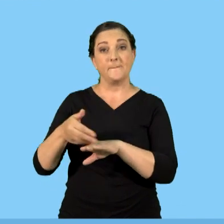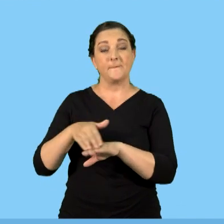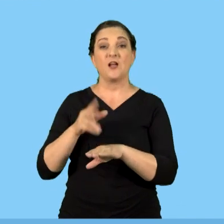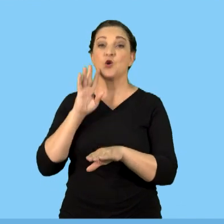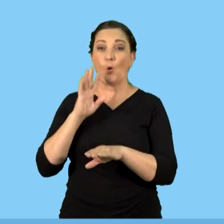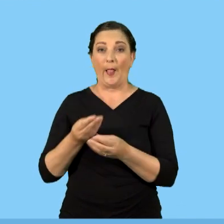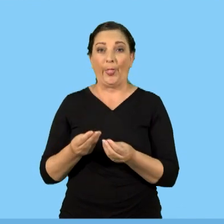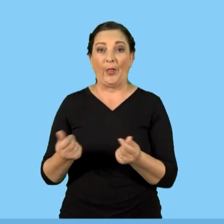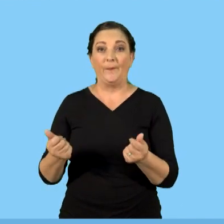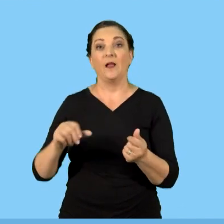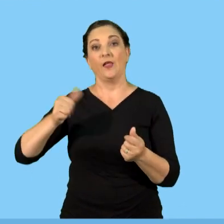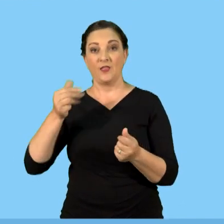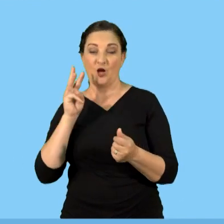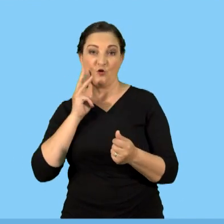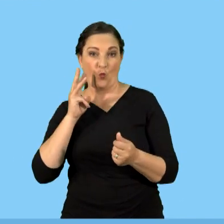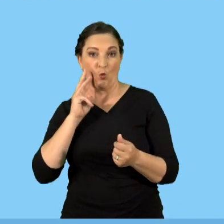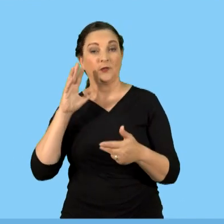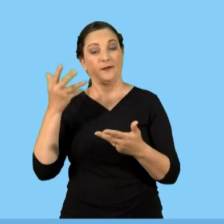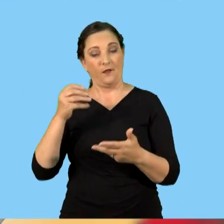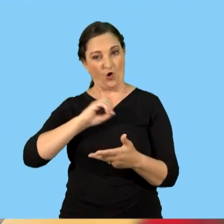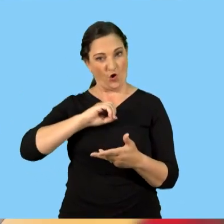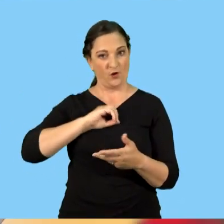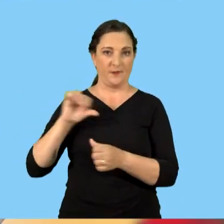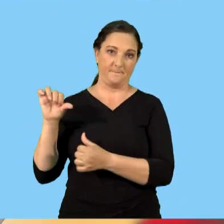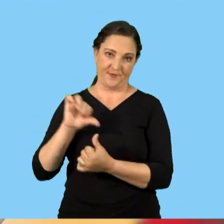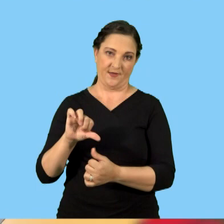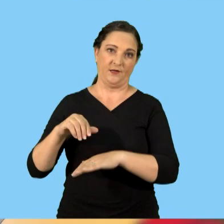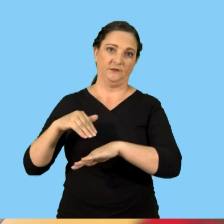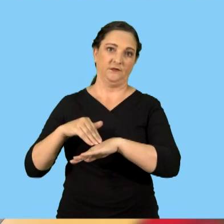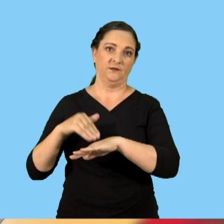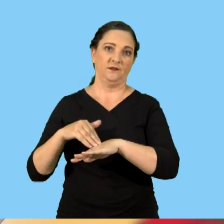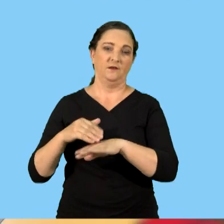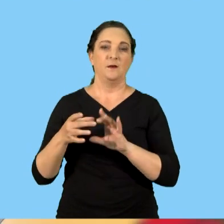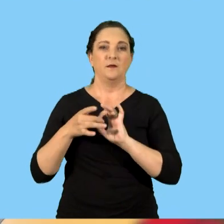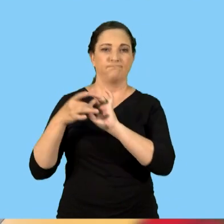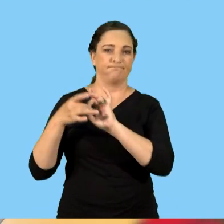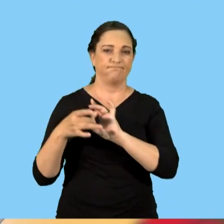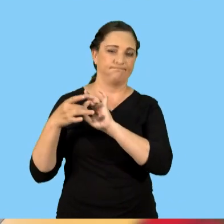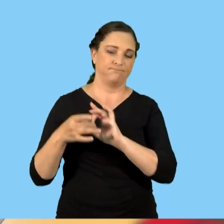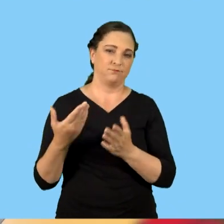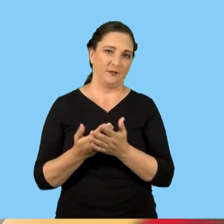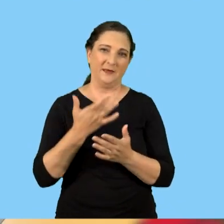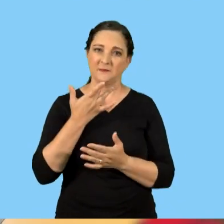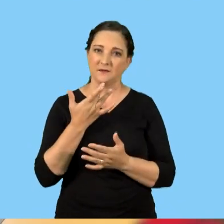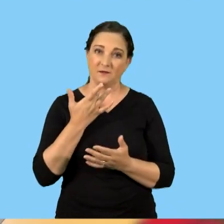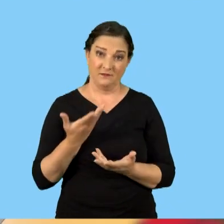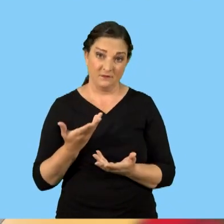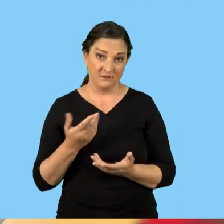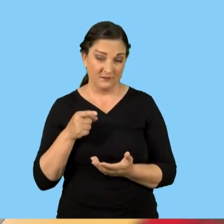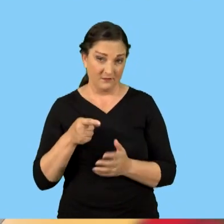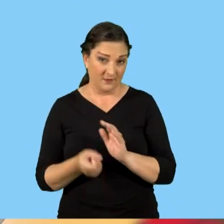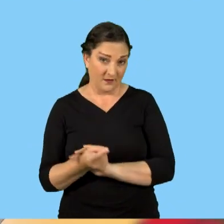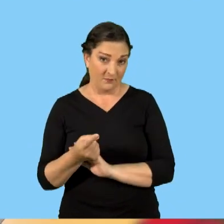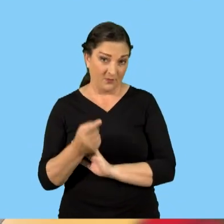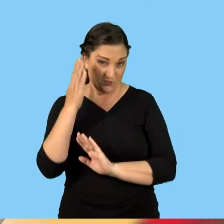away. Then that gives an opportunity for the water and also the oxygen molecules to then come and interact or to chemically react with our